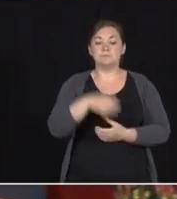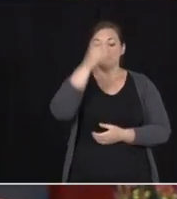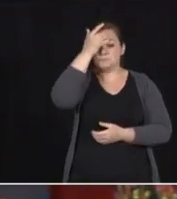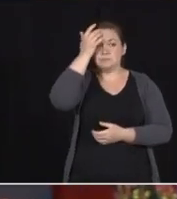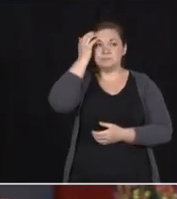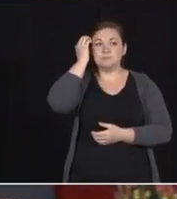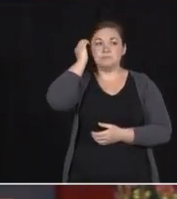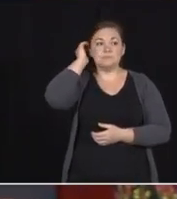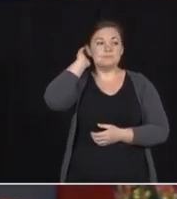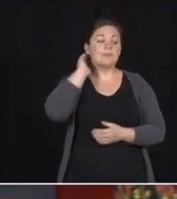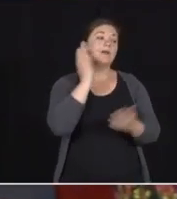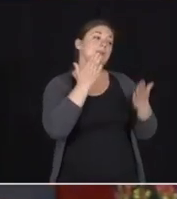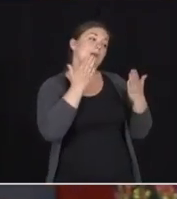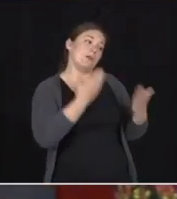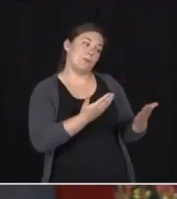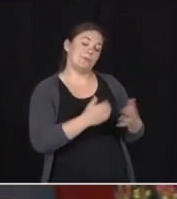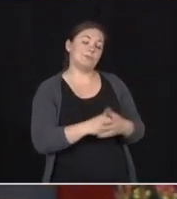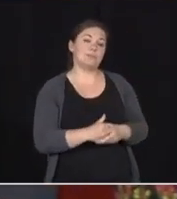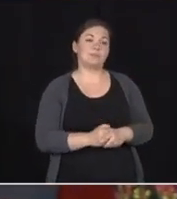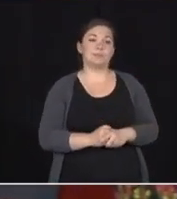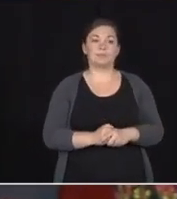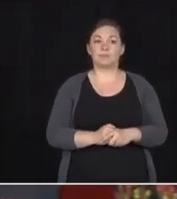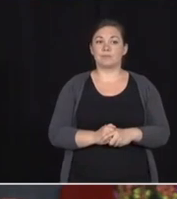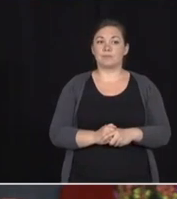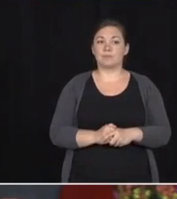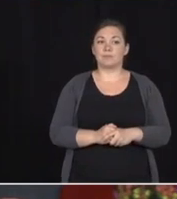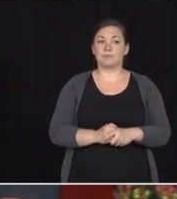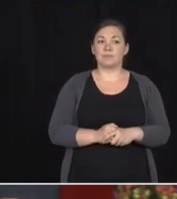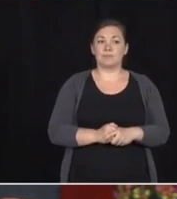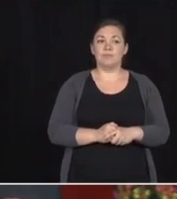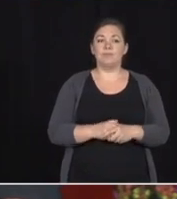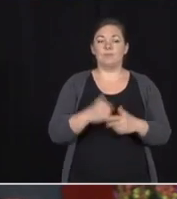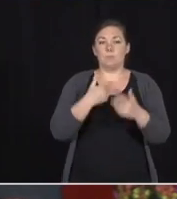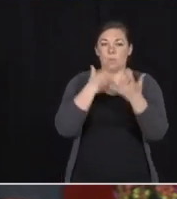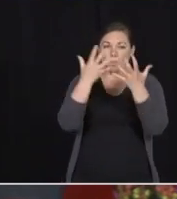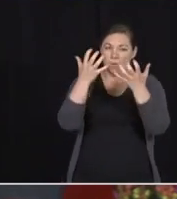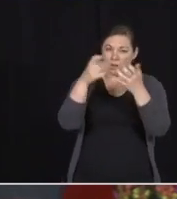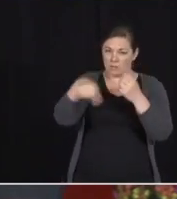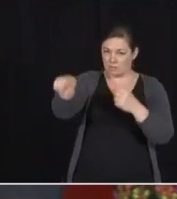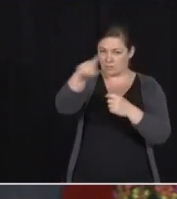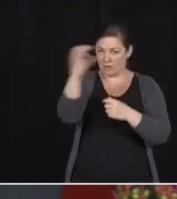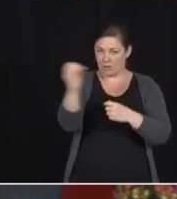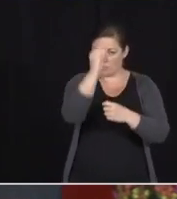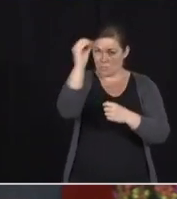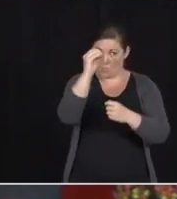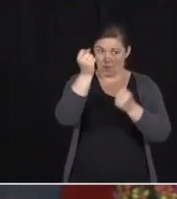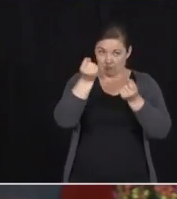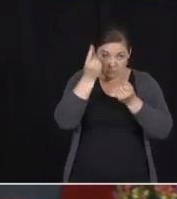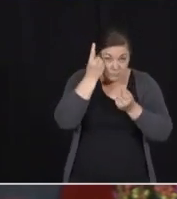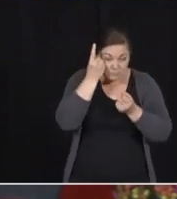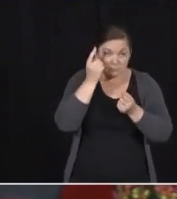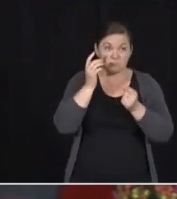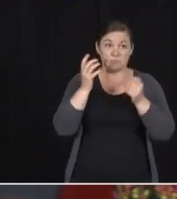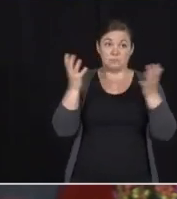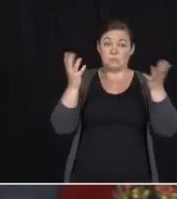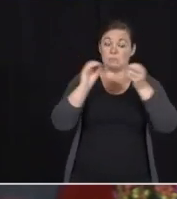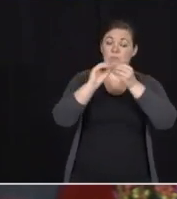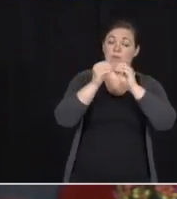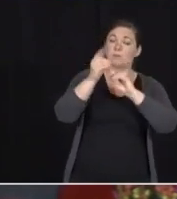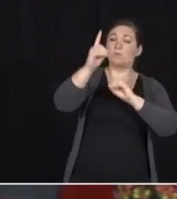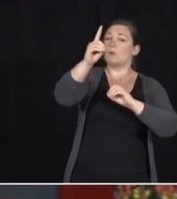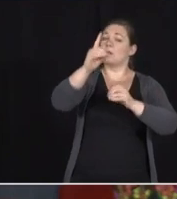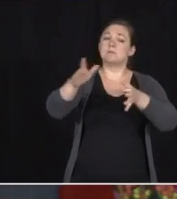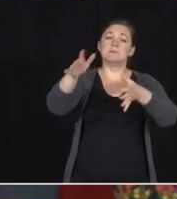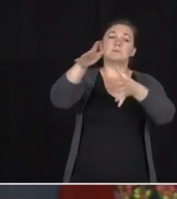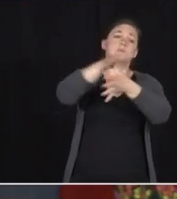So thank you, Colin. I want to make sure that everyone knows, everyone in Ontario knows, that our number one priority and our commitment is to the safety